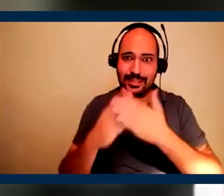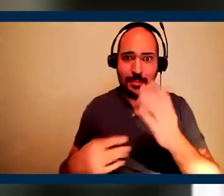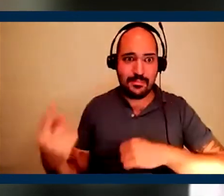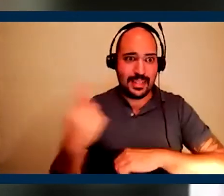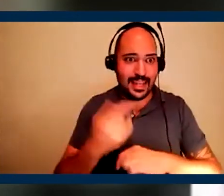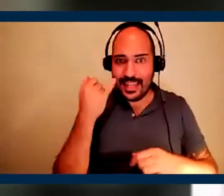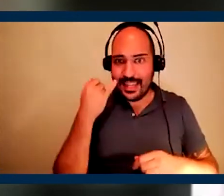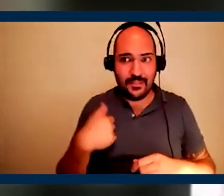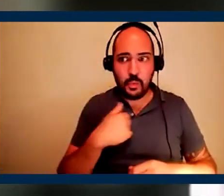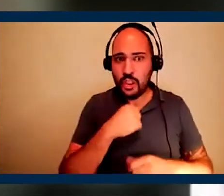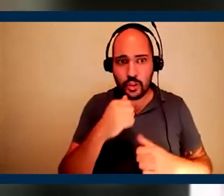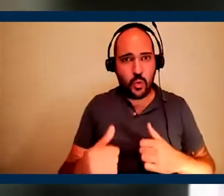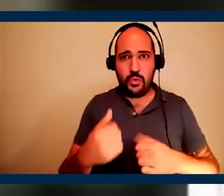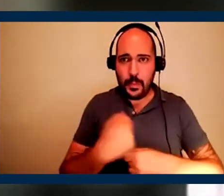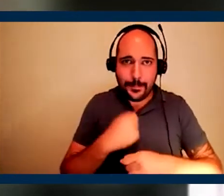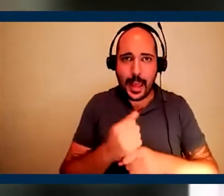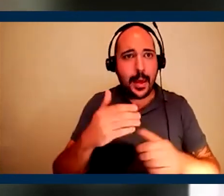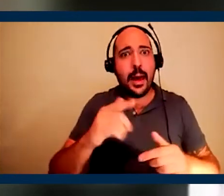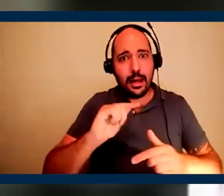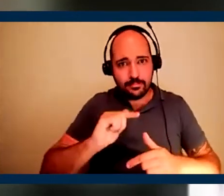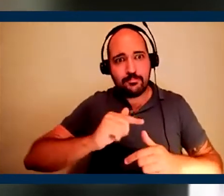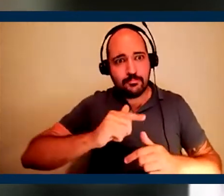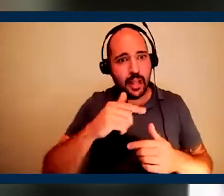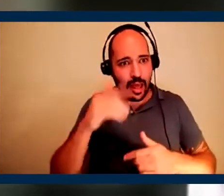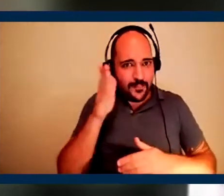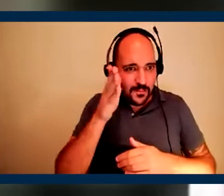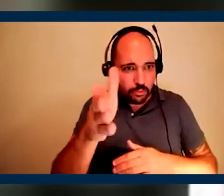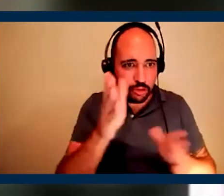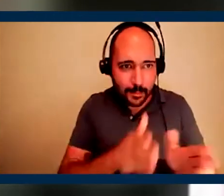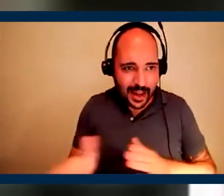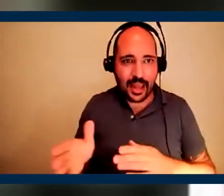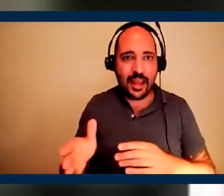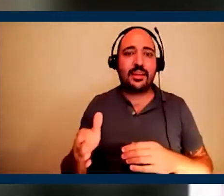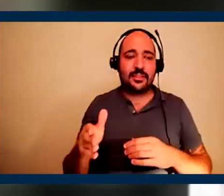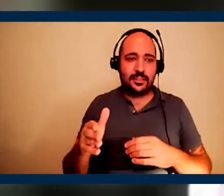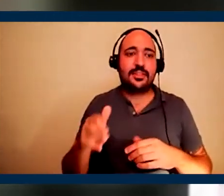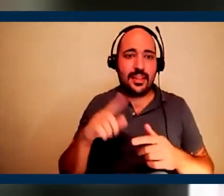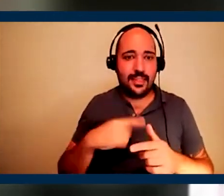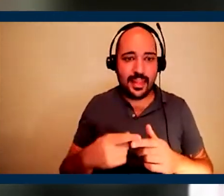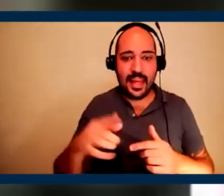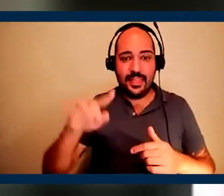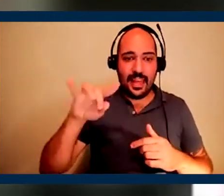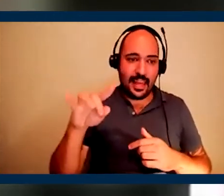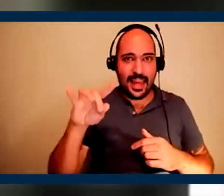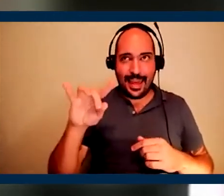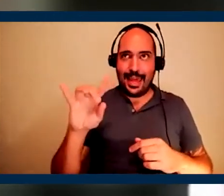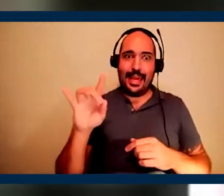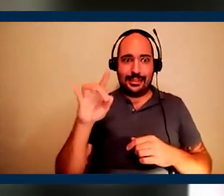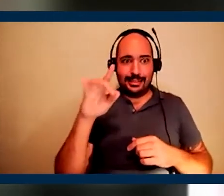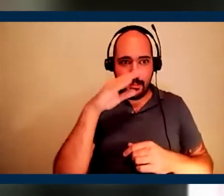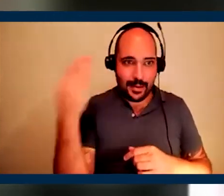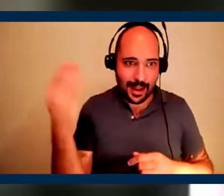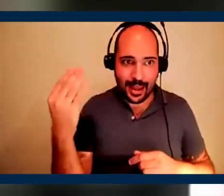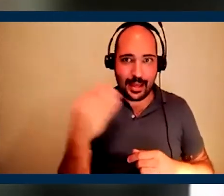create a succession plan and create a bench, then the 8 Black assembly members we now have